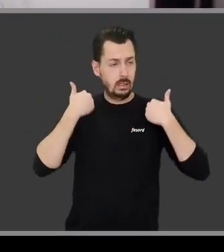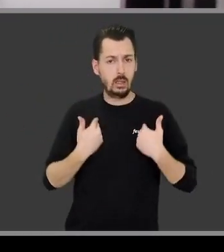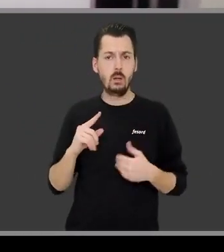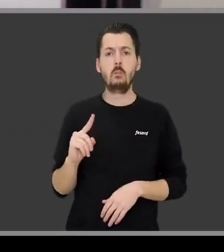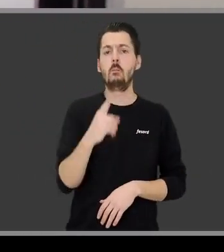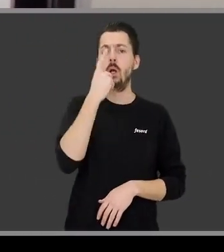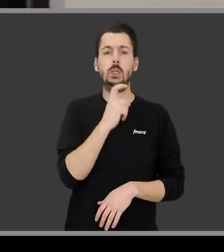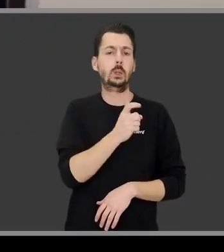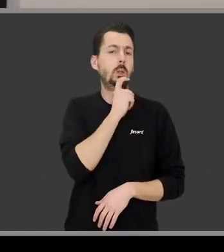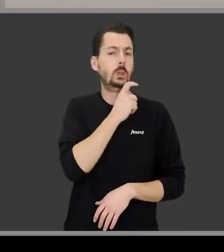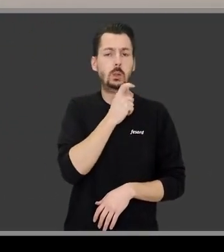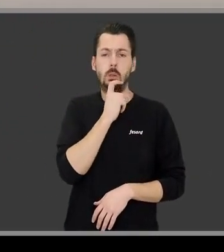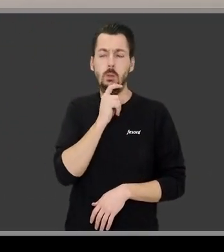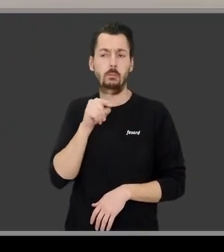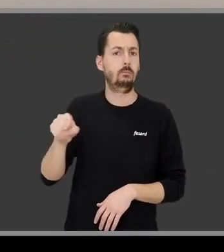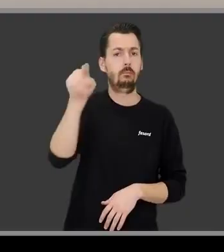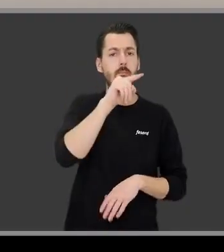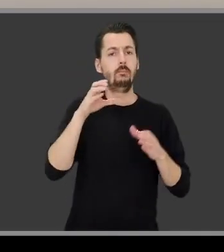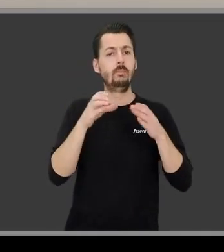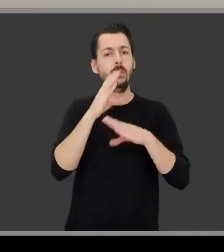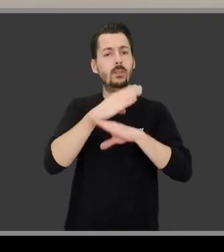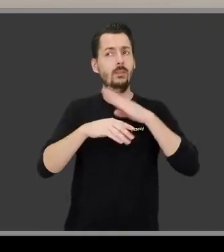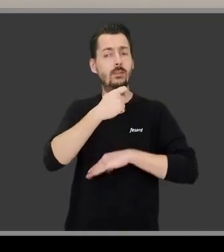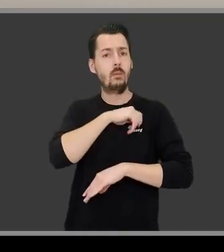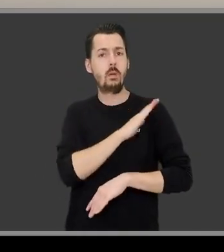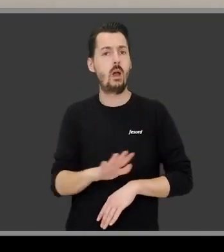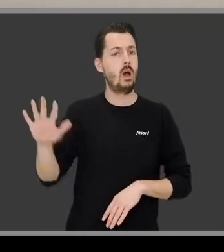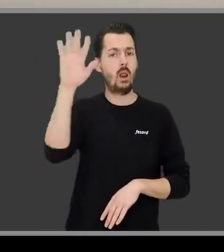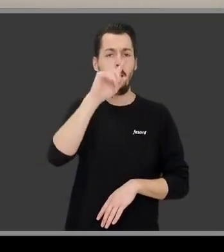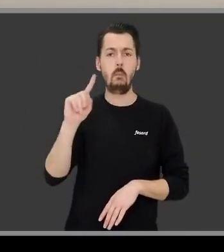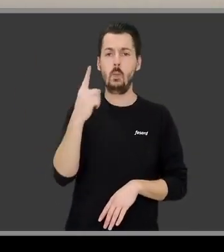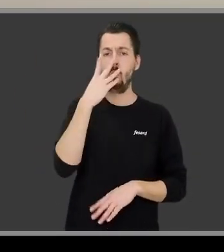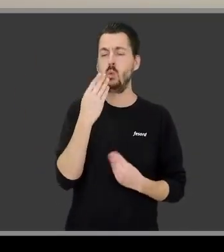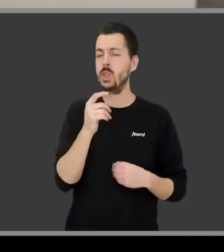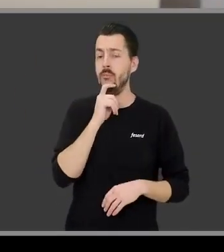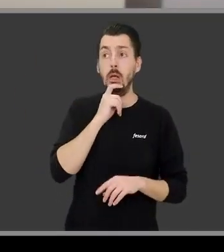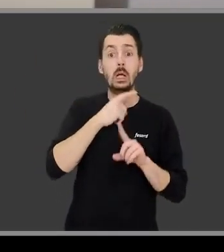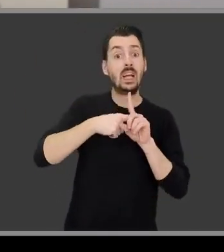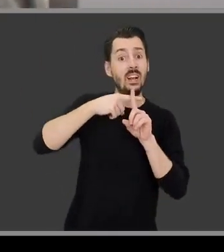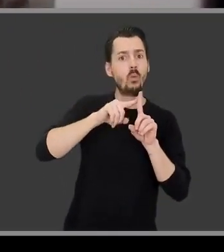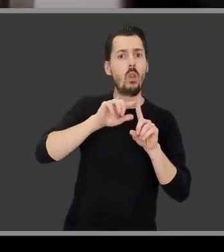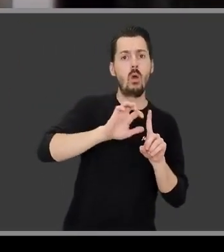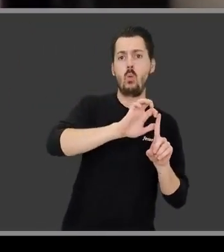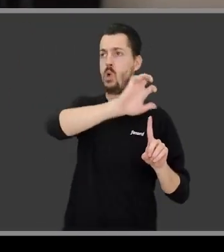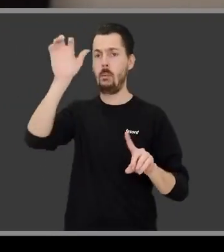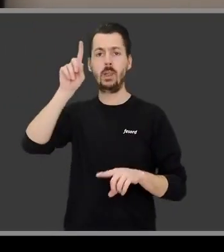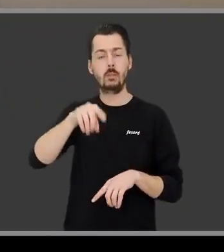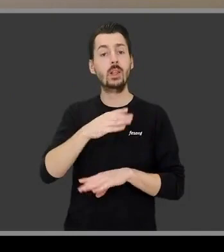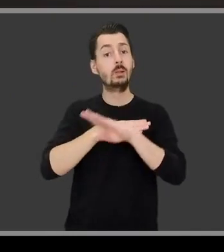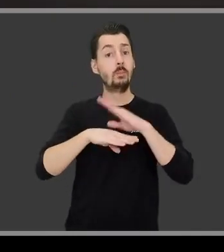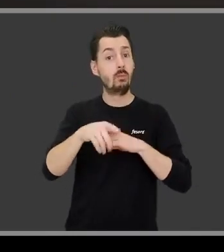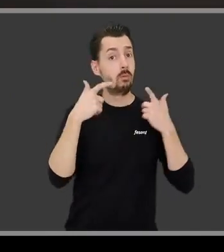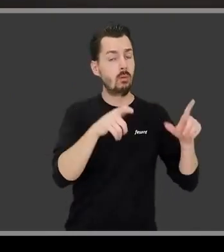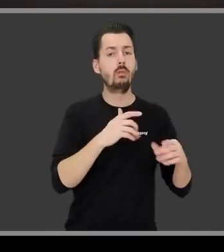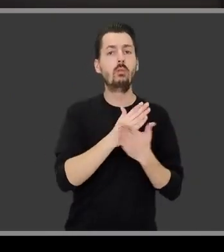of the disabilities with the largest number of people affected both at a national and at a European level. And it can be classified